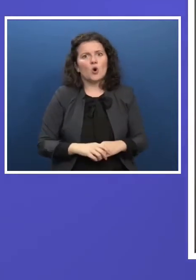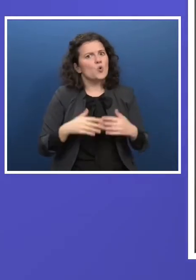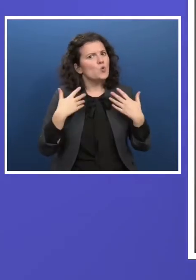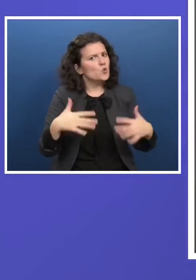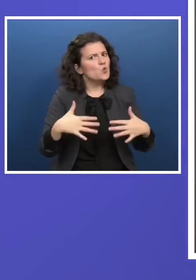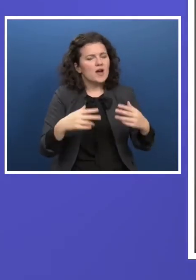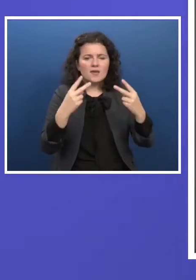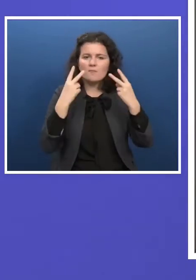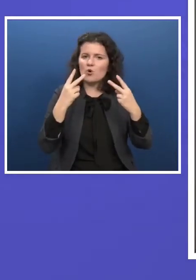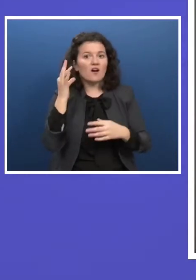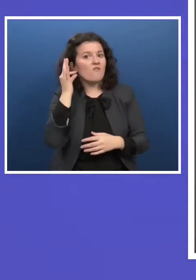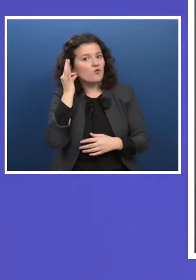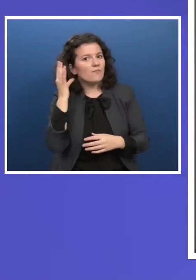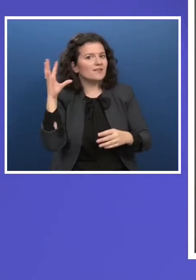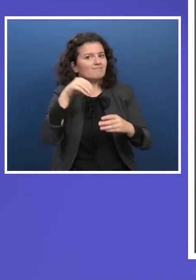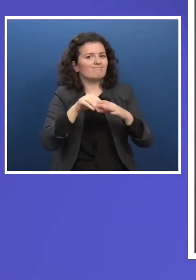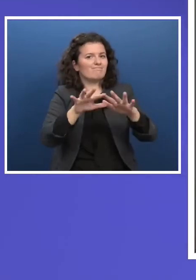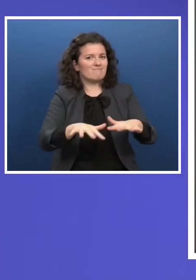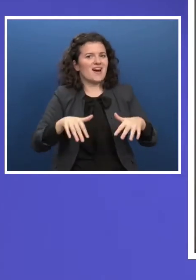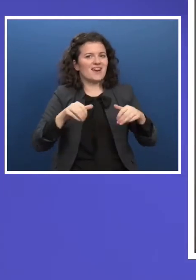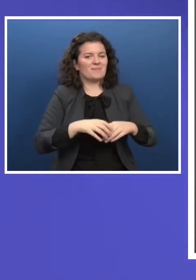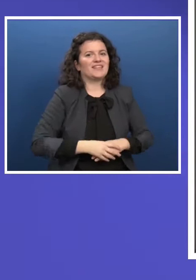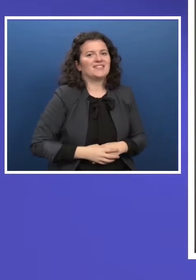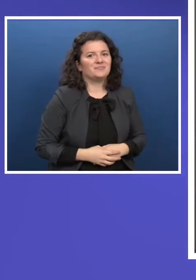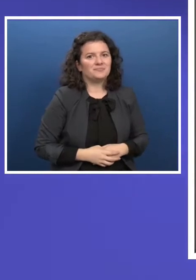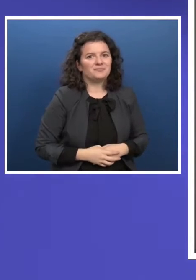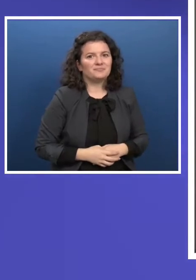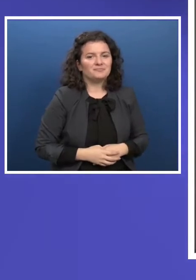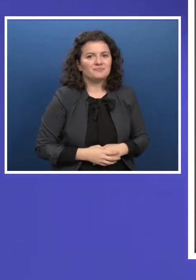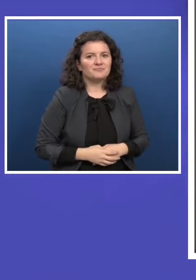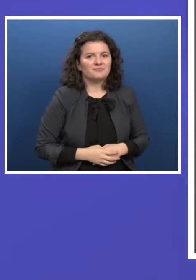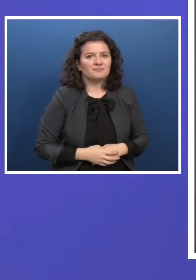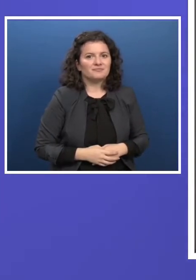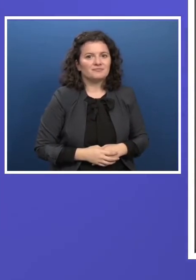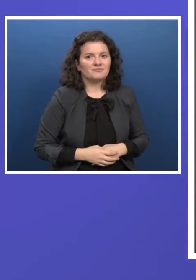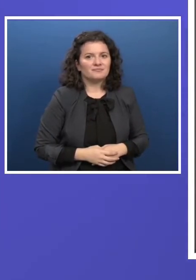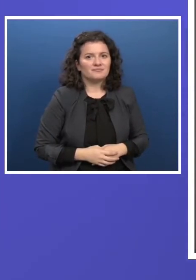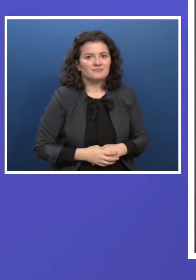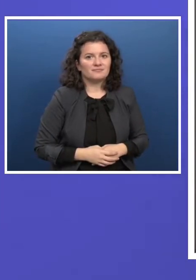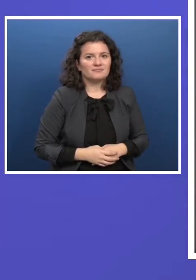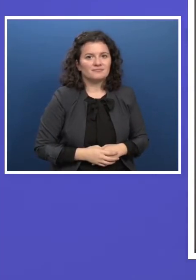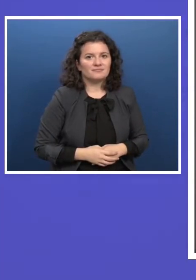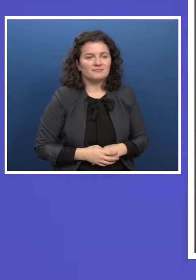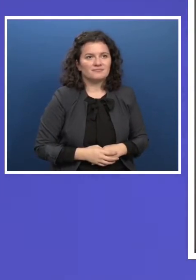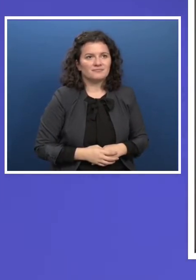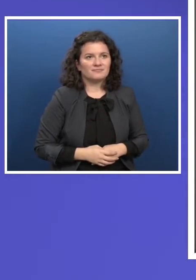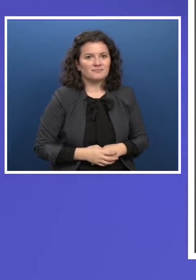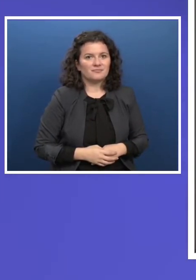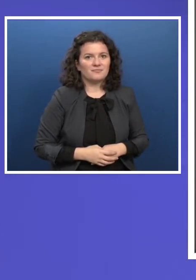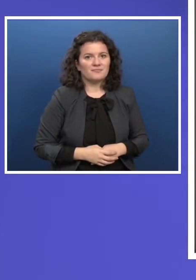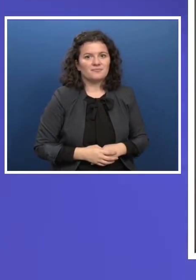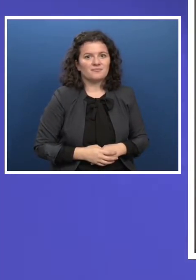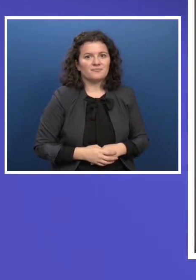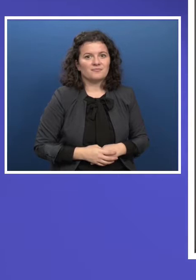parliaments also, and we have seen also here that in those countries that we have also women